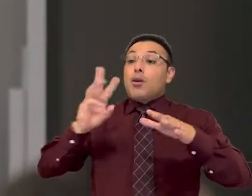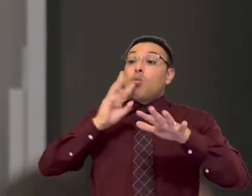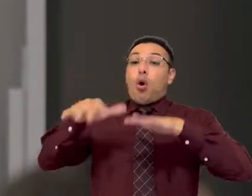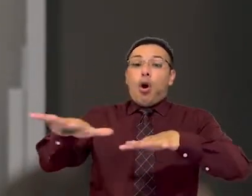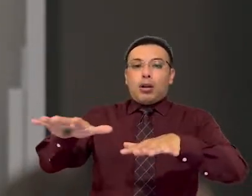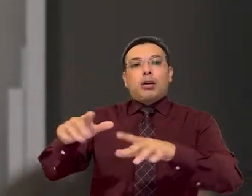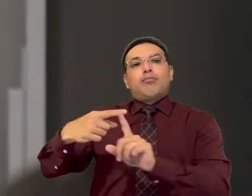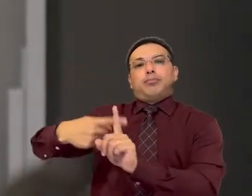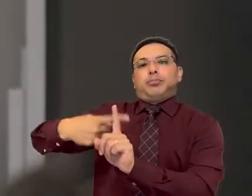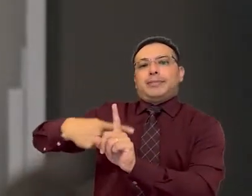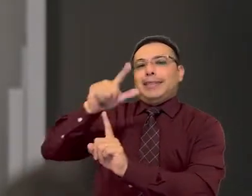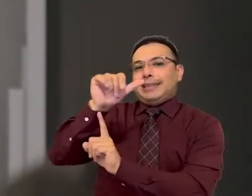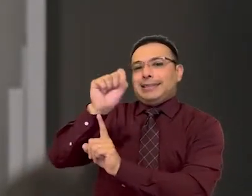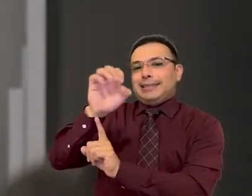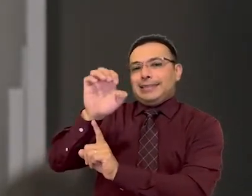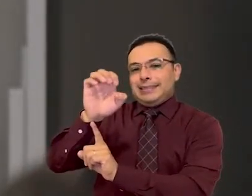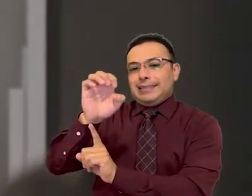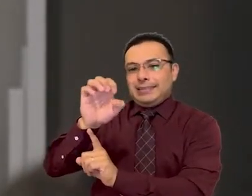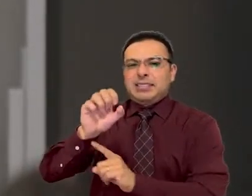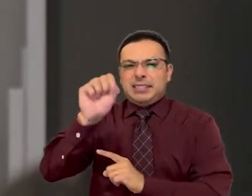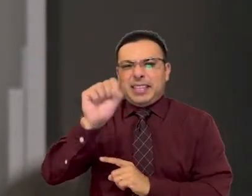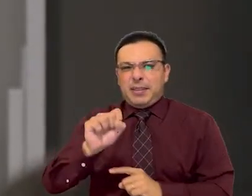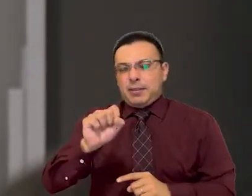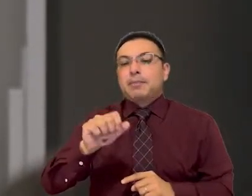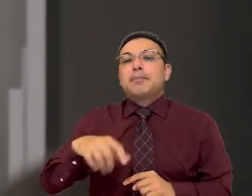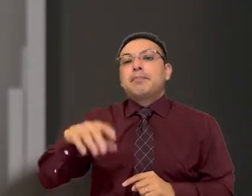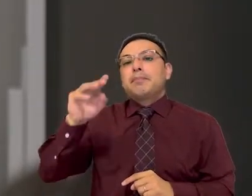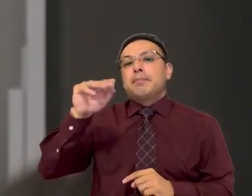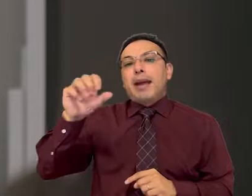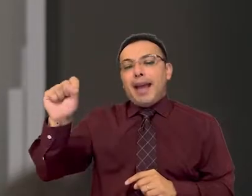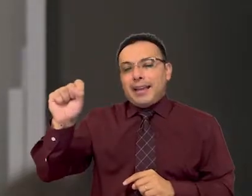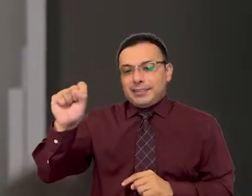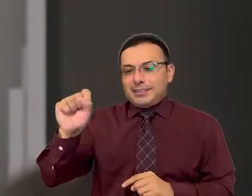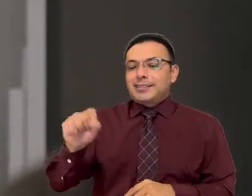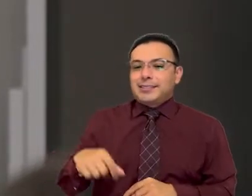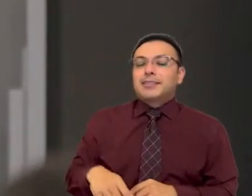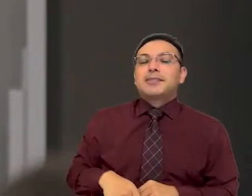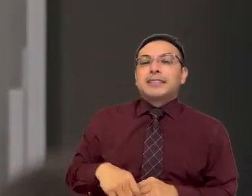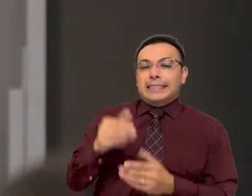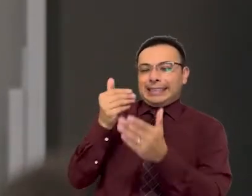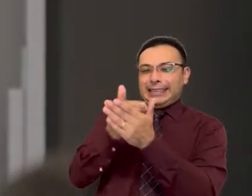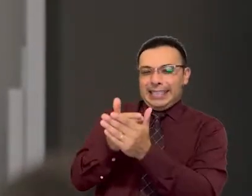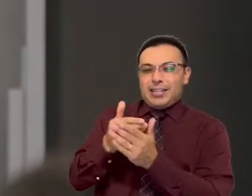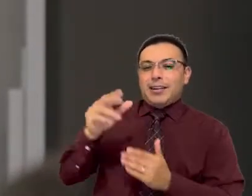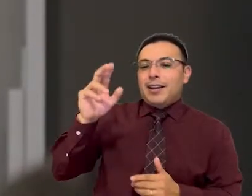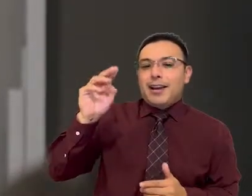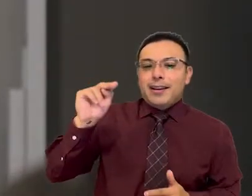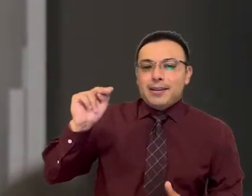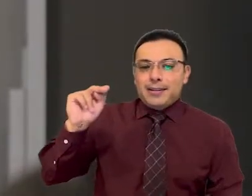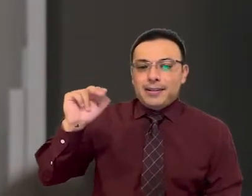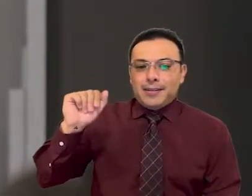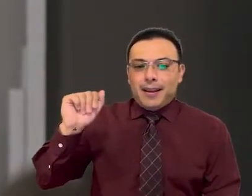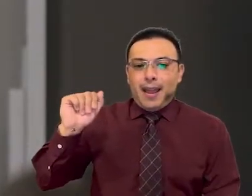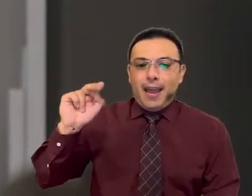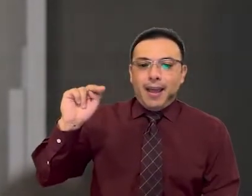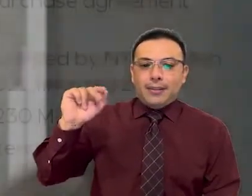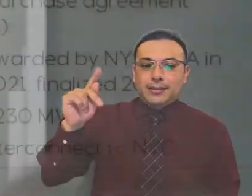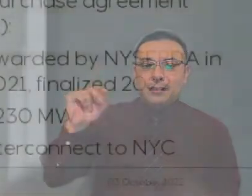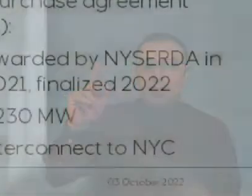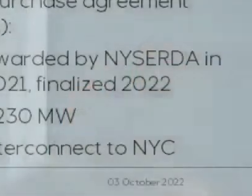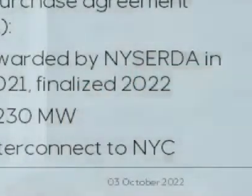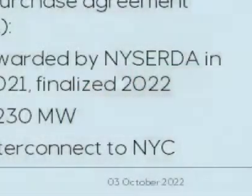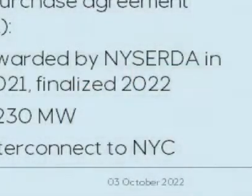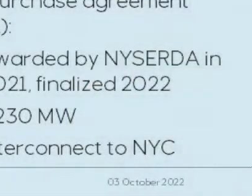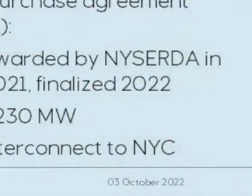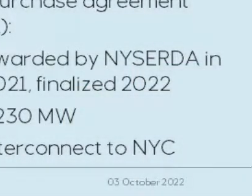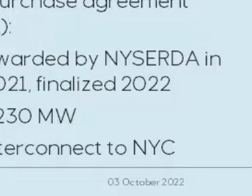south of Massachusetts. So that's 20 miles south of Nantucket and 60 miles east of Montauk, for a little bit of context. We were awarded